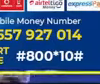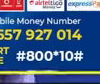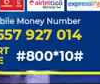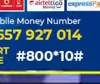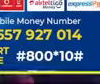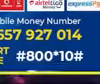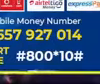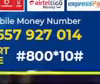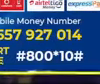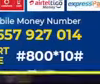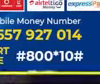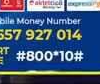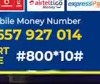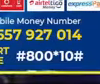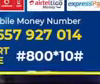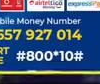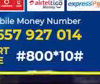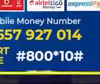Year. Thank you.